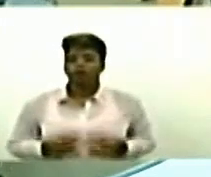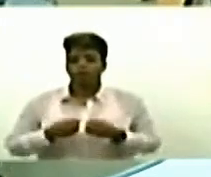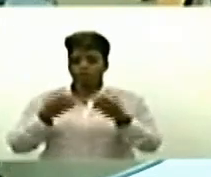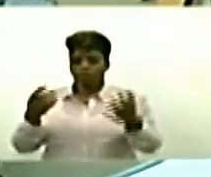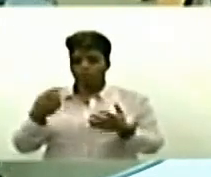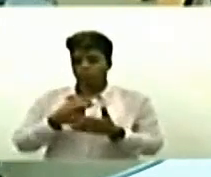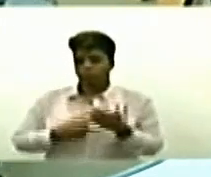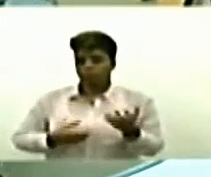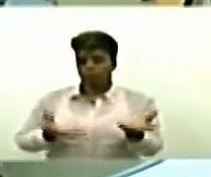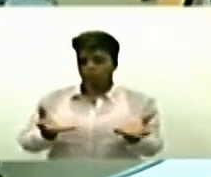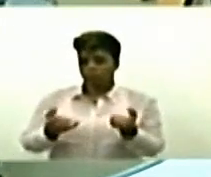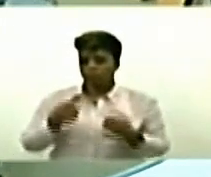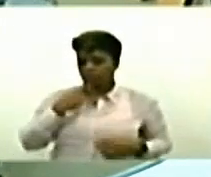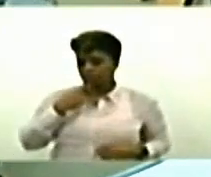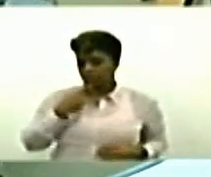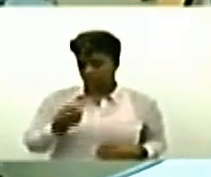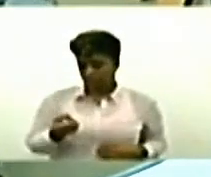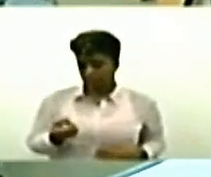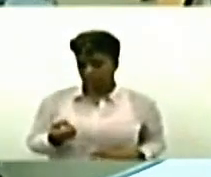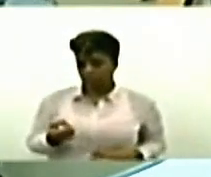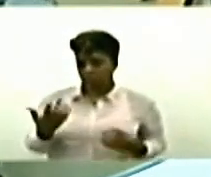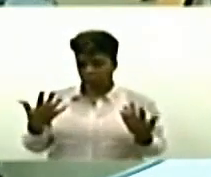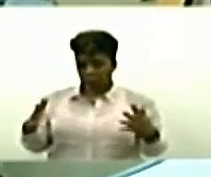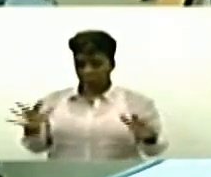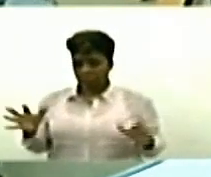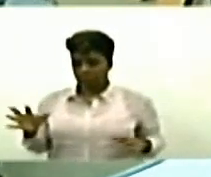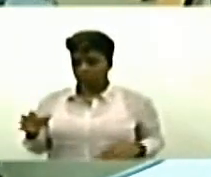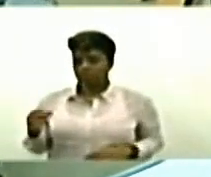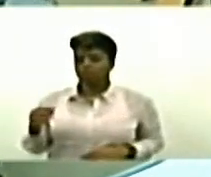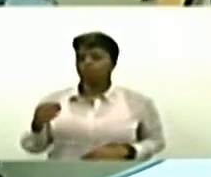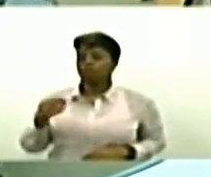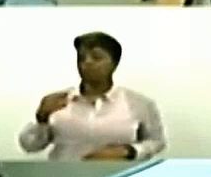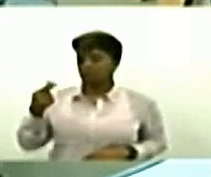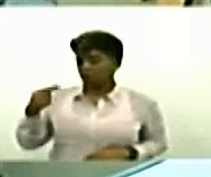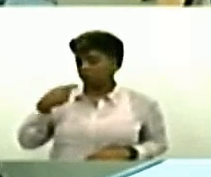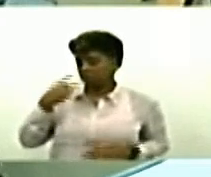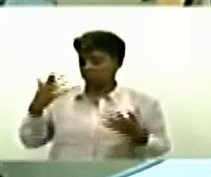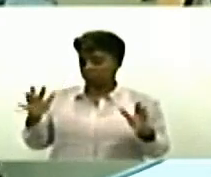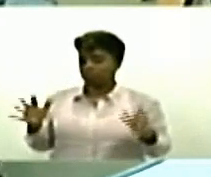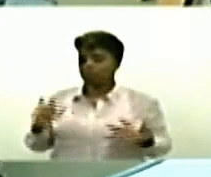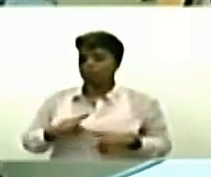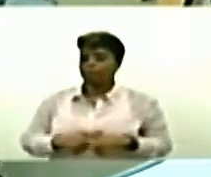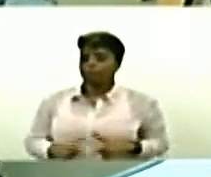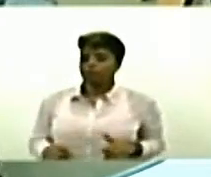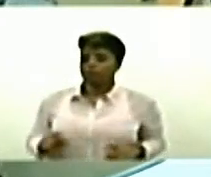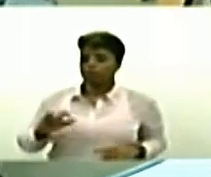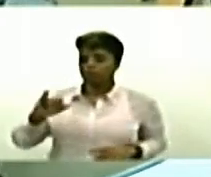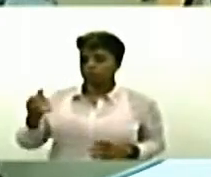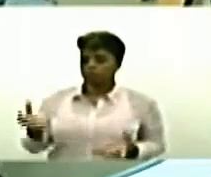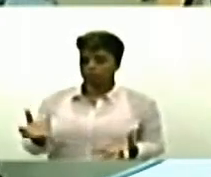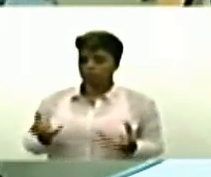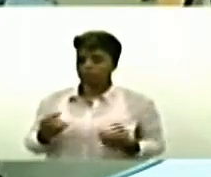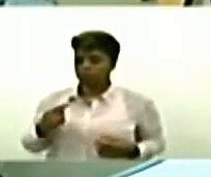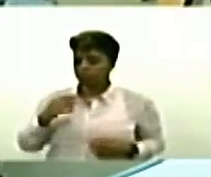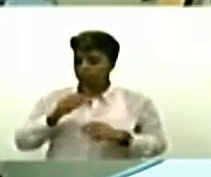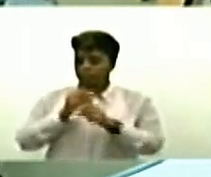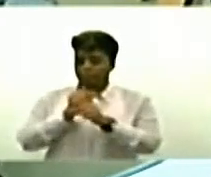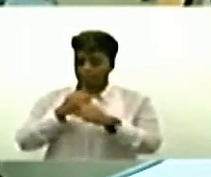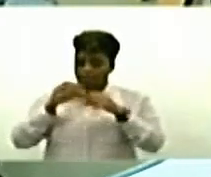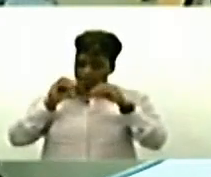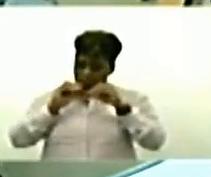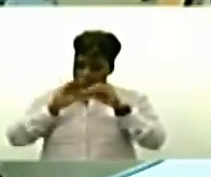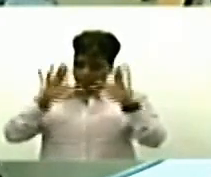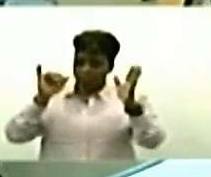say was already expressed by Senator Garraway, but I just wanted to make it clear that